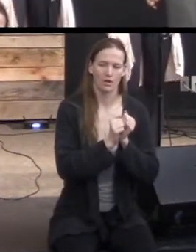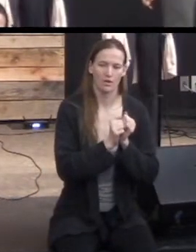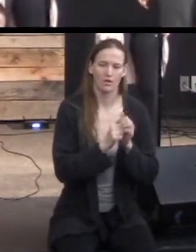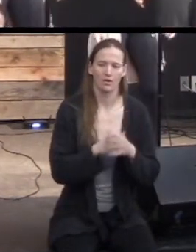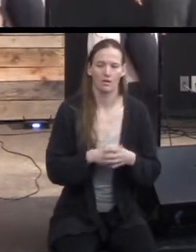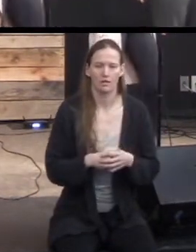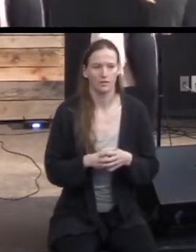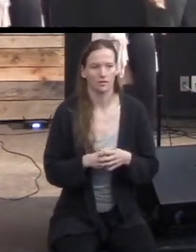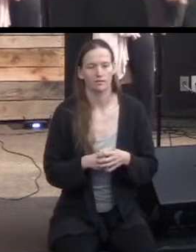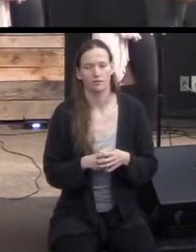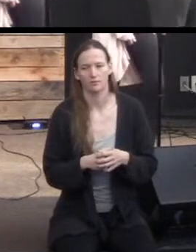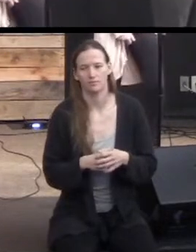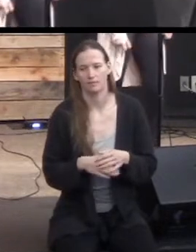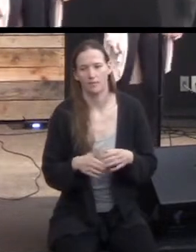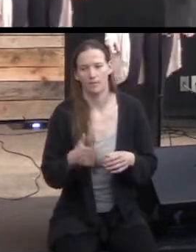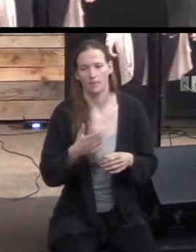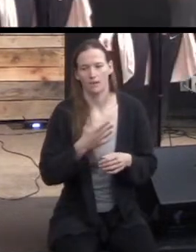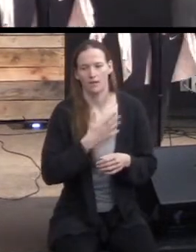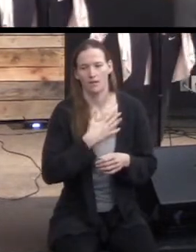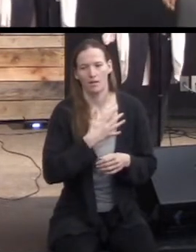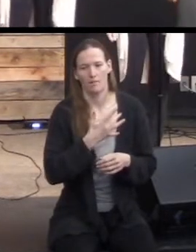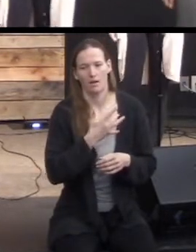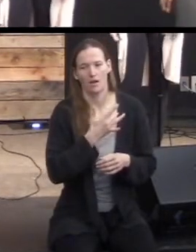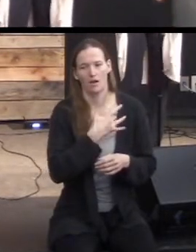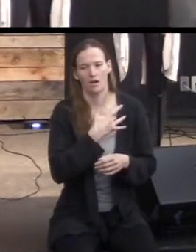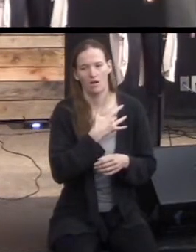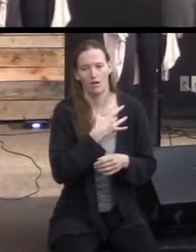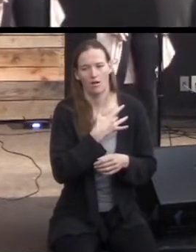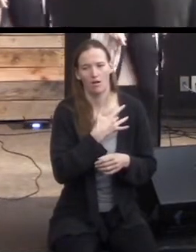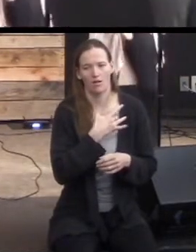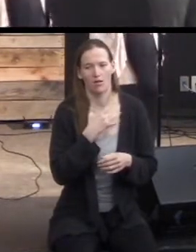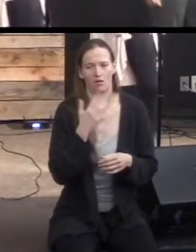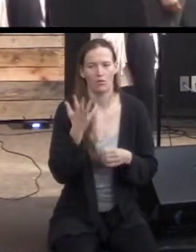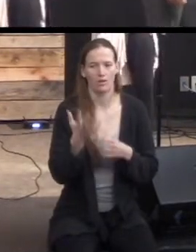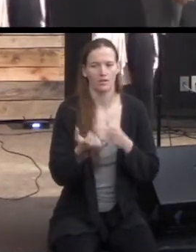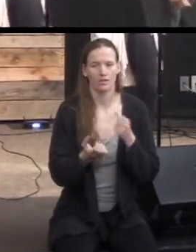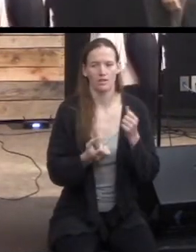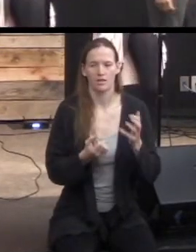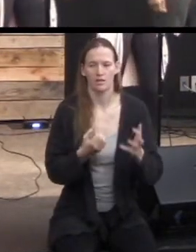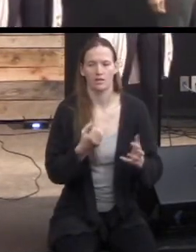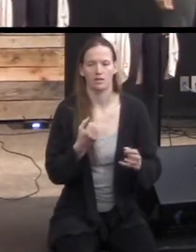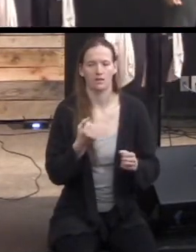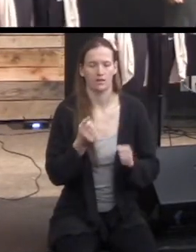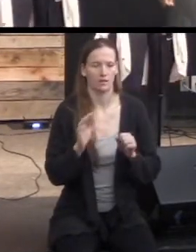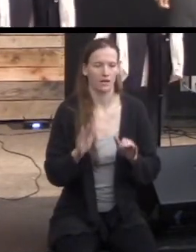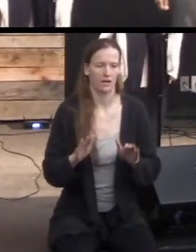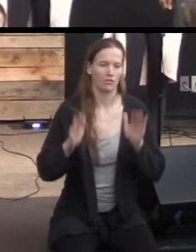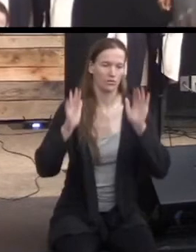praise, and my heart will sing.